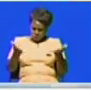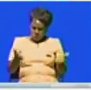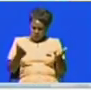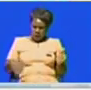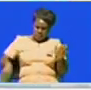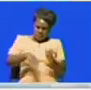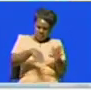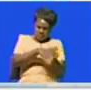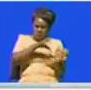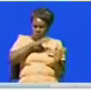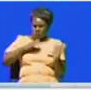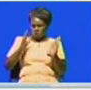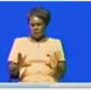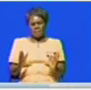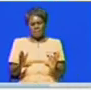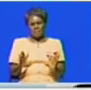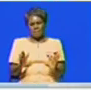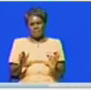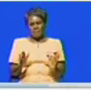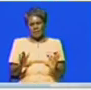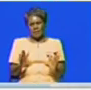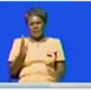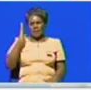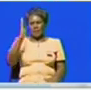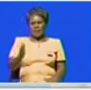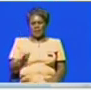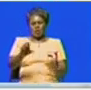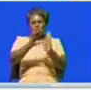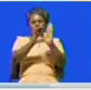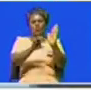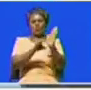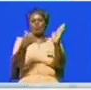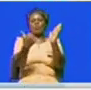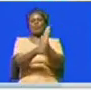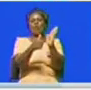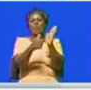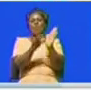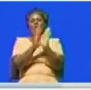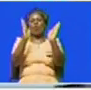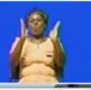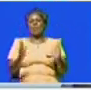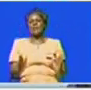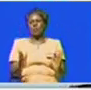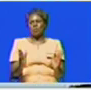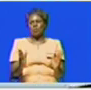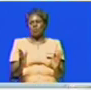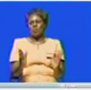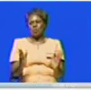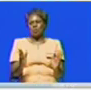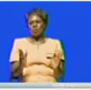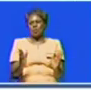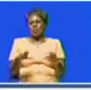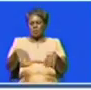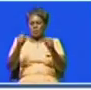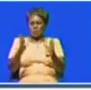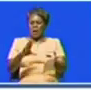all the commissioners must leave, then it will be a direct constitutional crisis because there would be no one to appoint them. And should Chebukati not